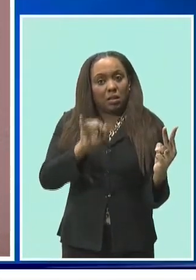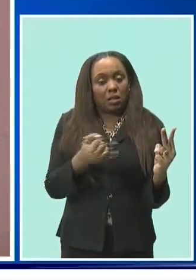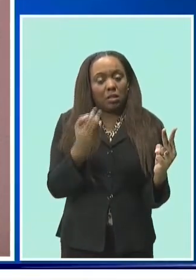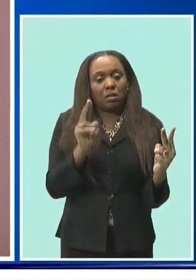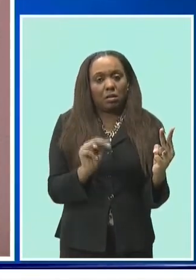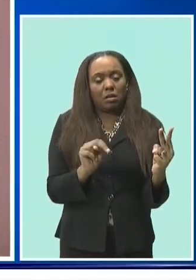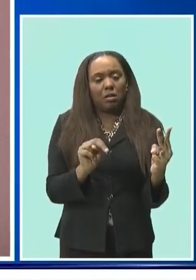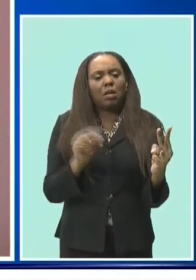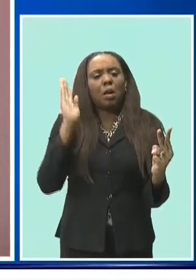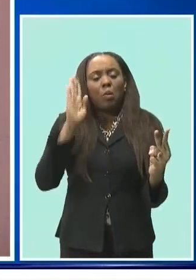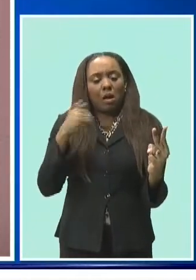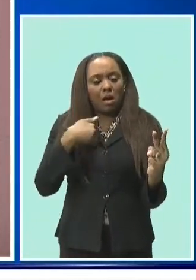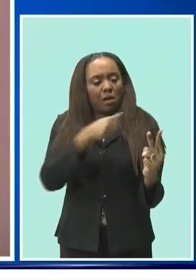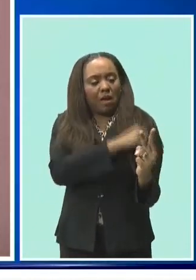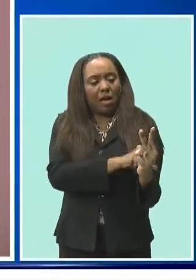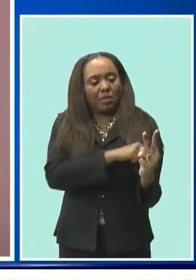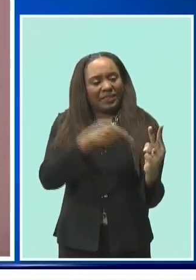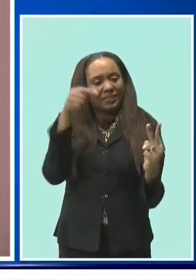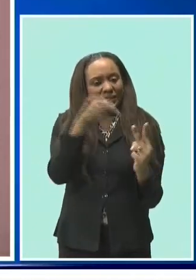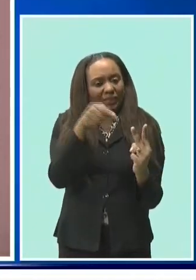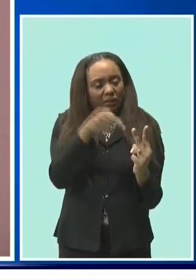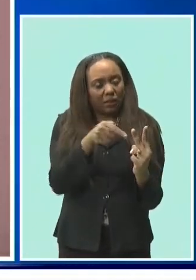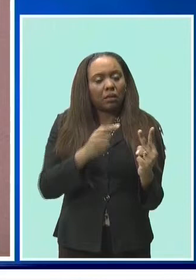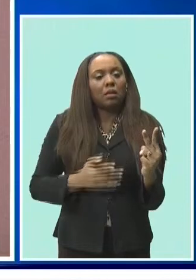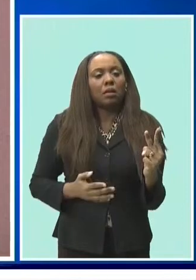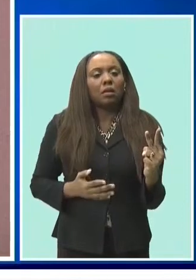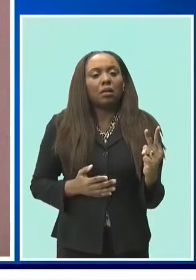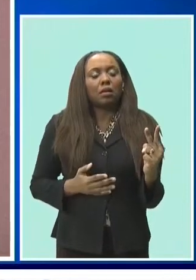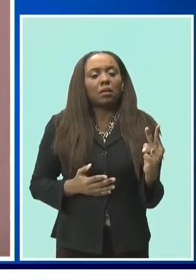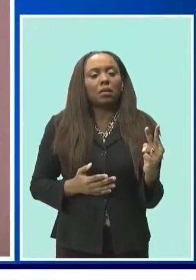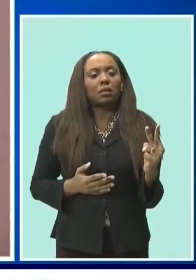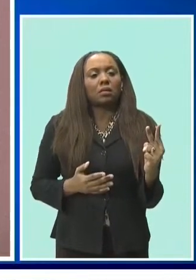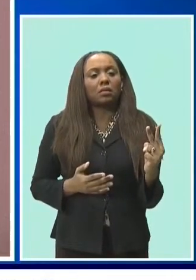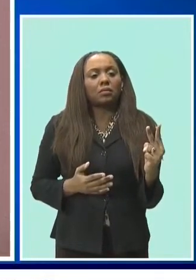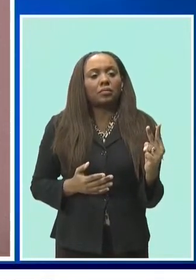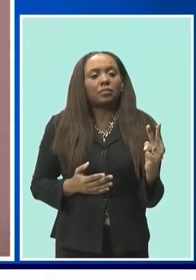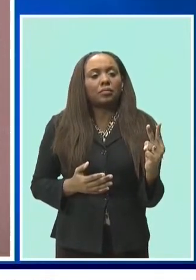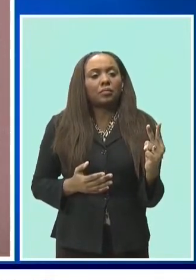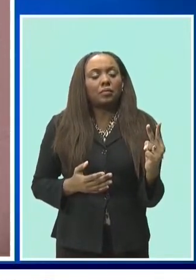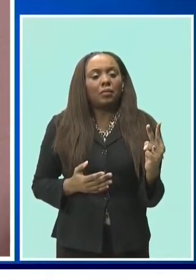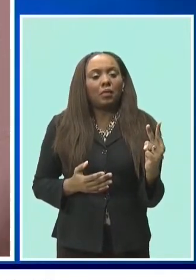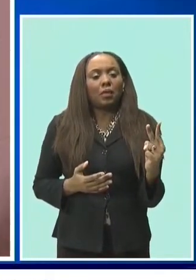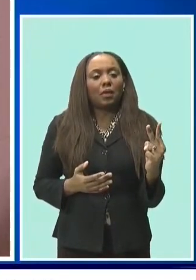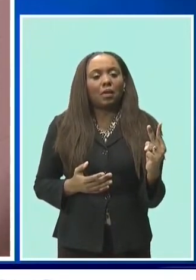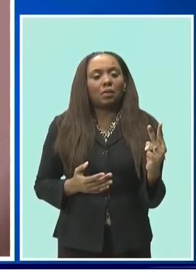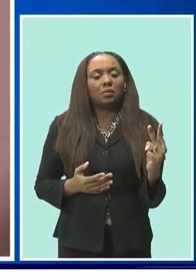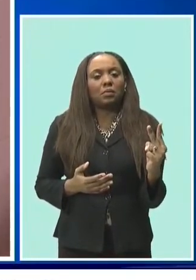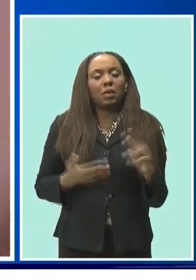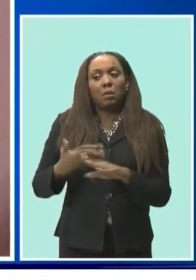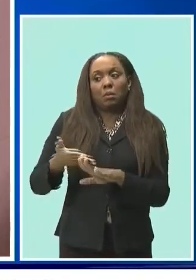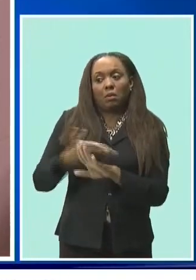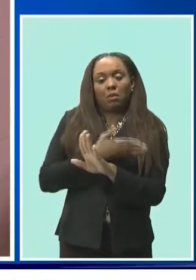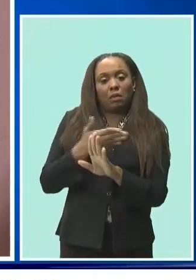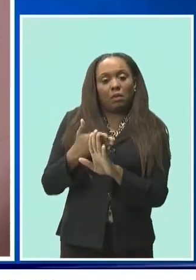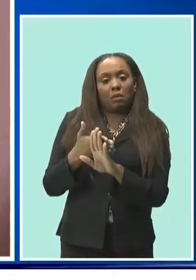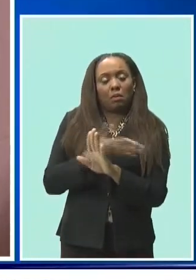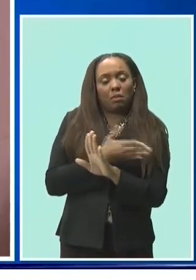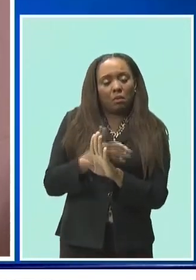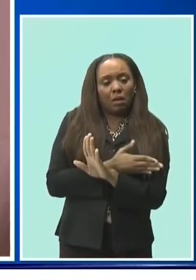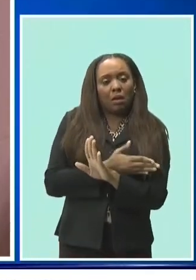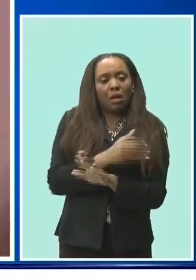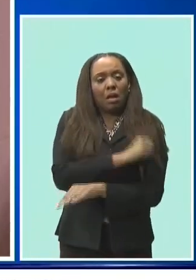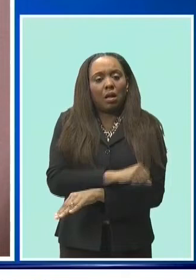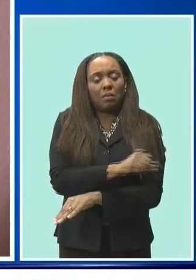station an ambulance at that location. There was an ambulance at Harcourt Fire Station, but that was removed because the